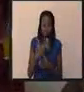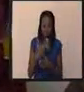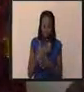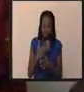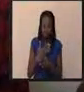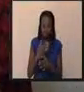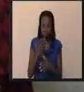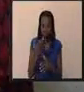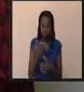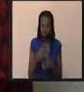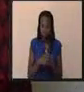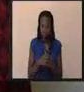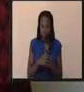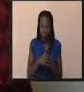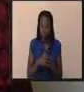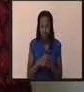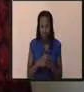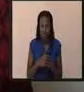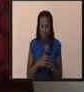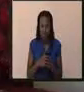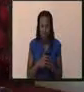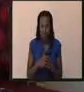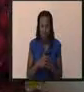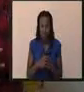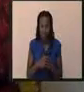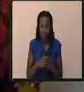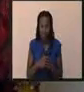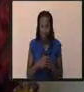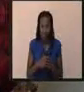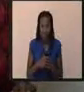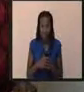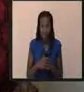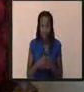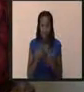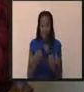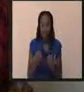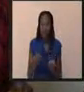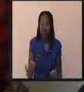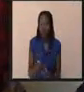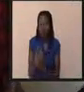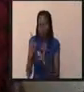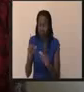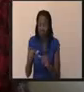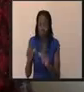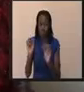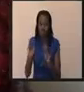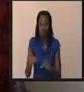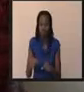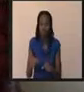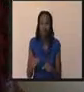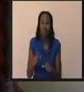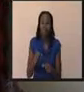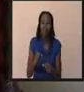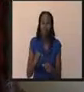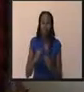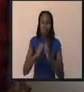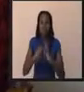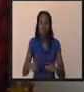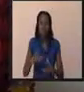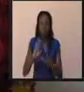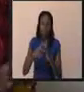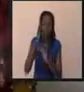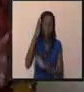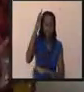in the gene pool place. We can leave it to the youngsters. To sort out the future. It's